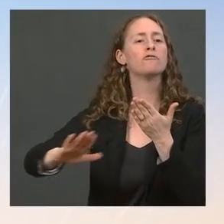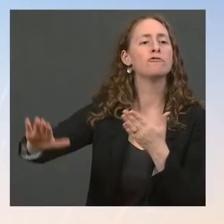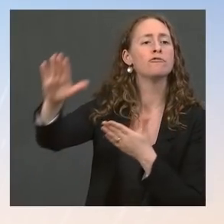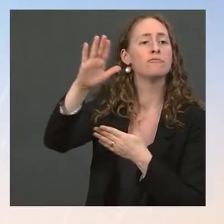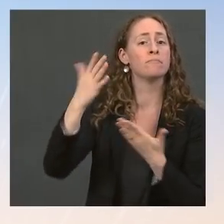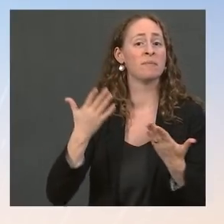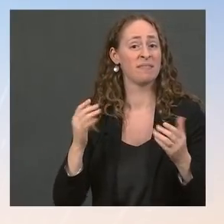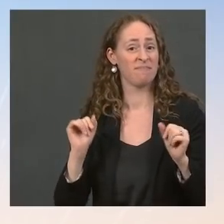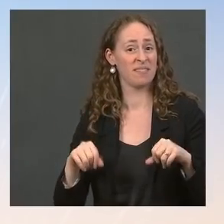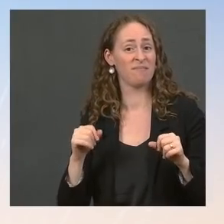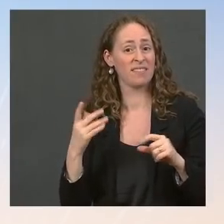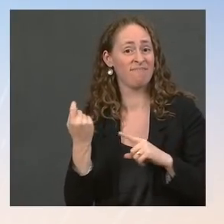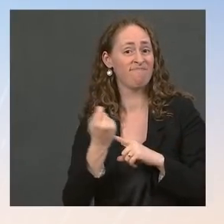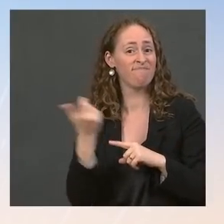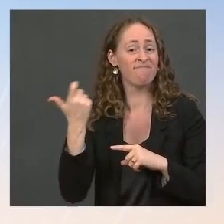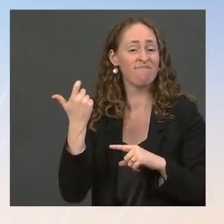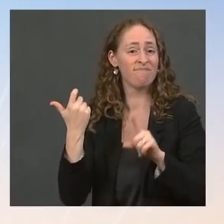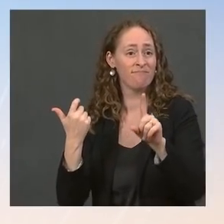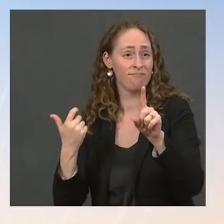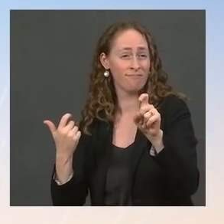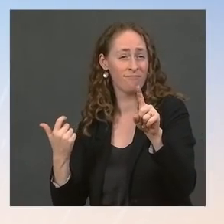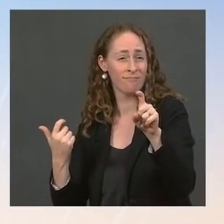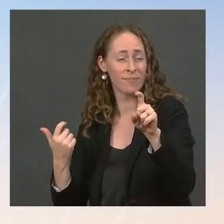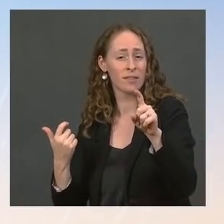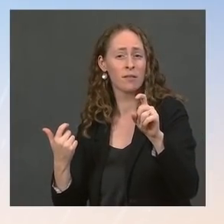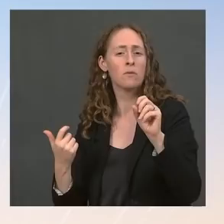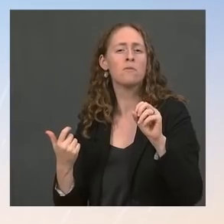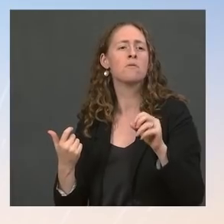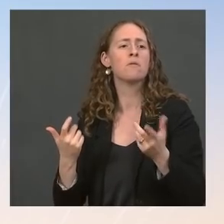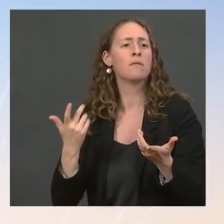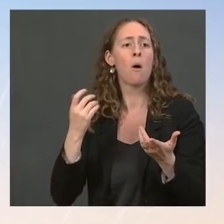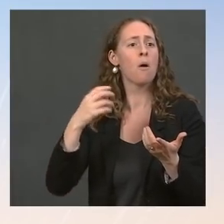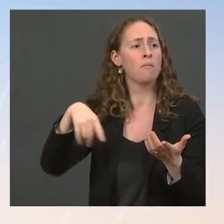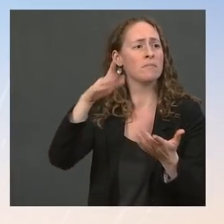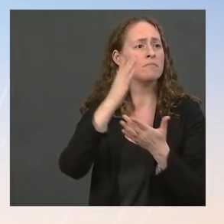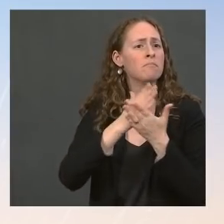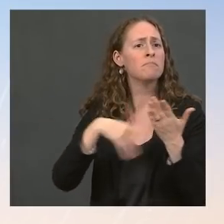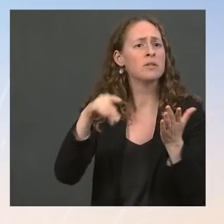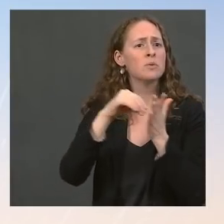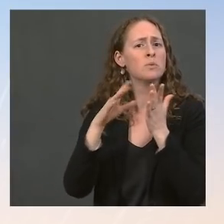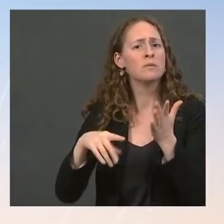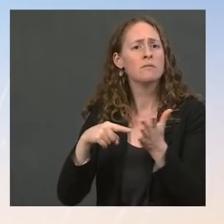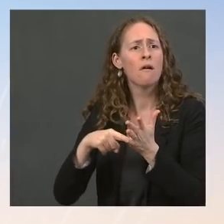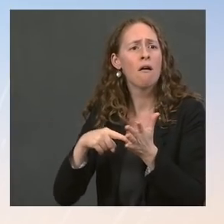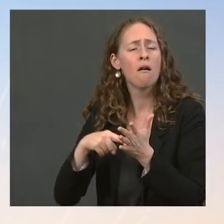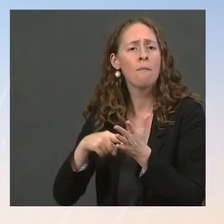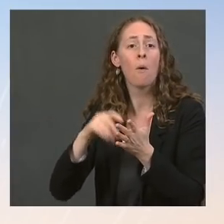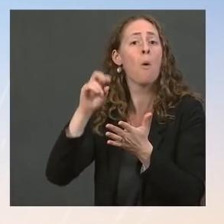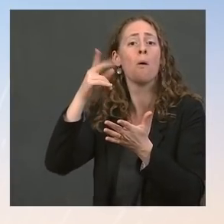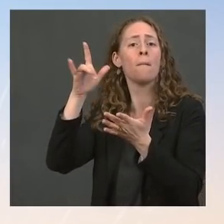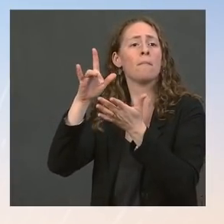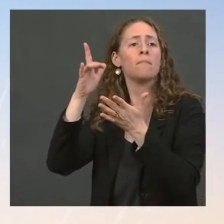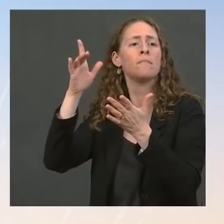is there maybe something with canceling student debt that could be a remedy for that? Well, Jackie, I'd first say that if Congress